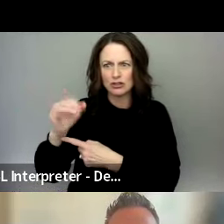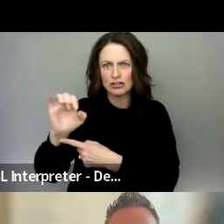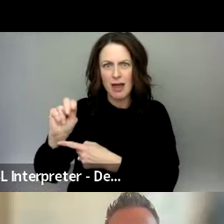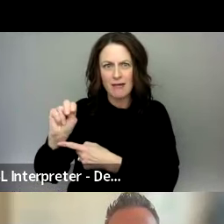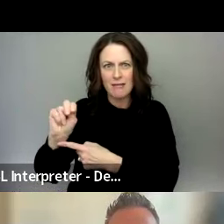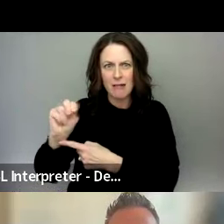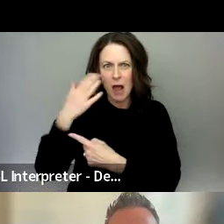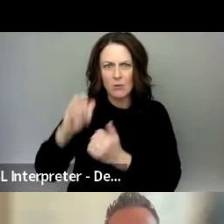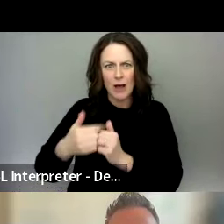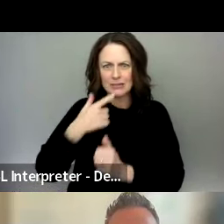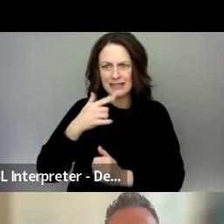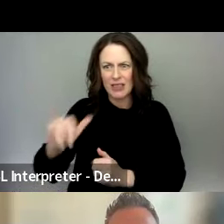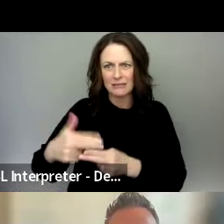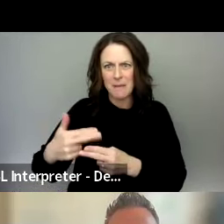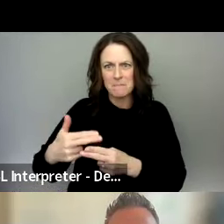So